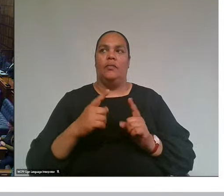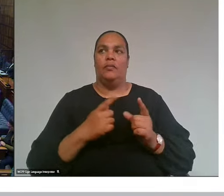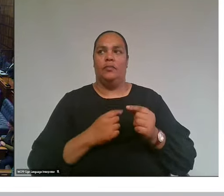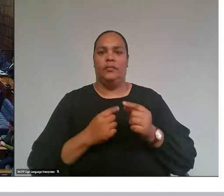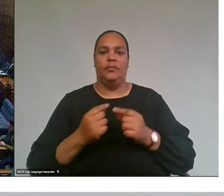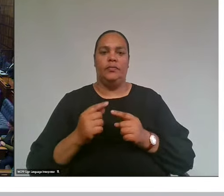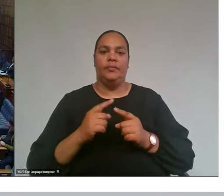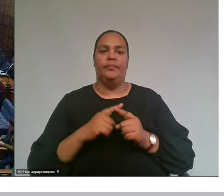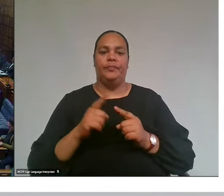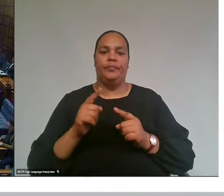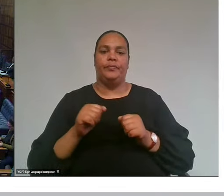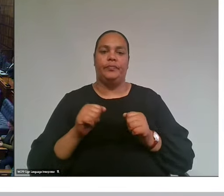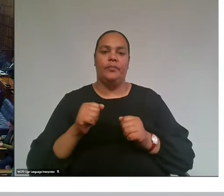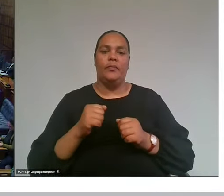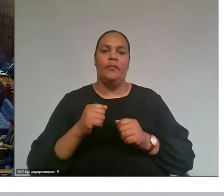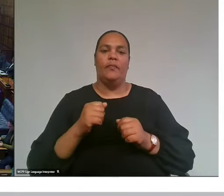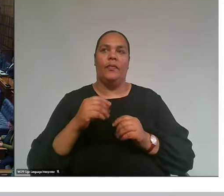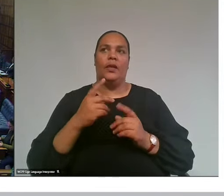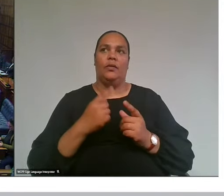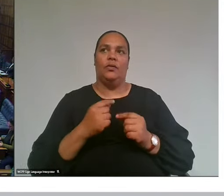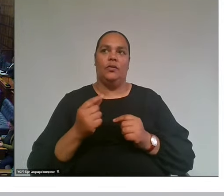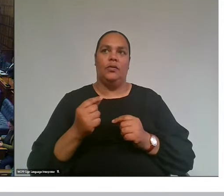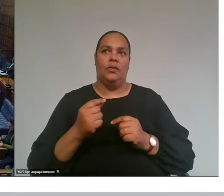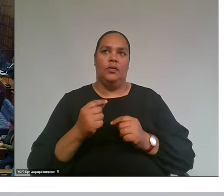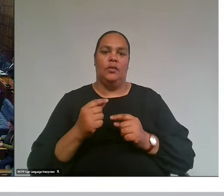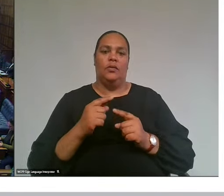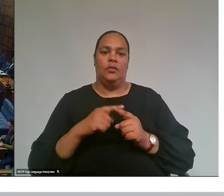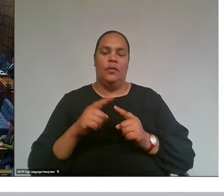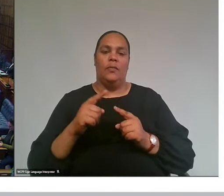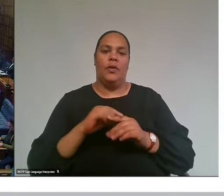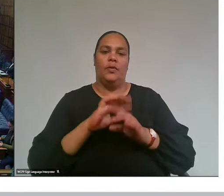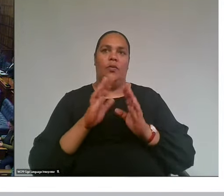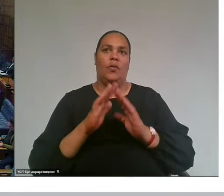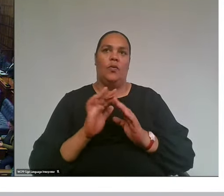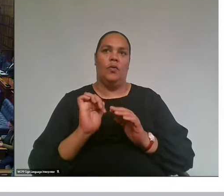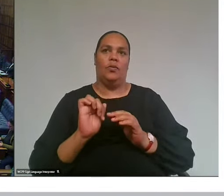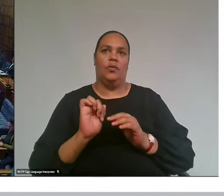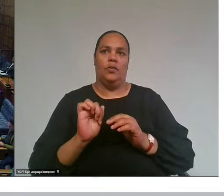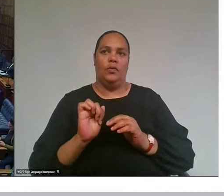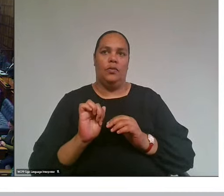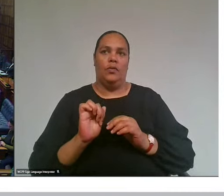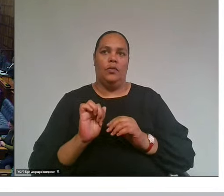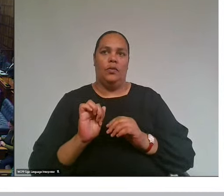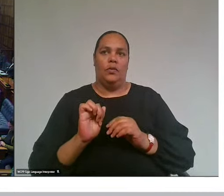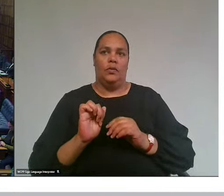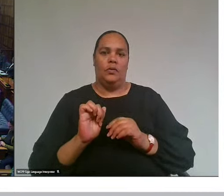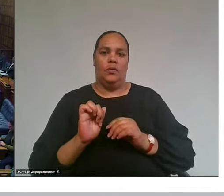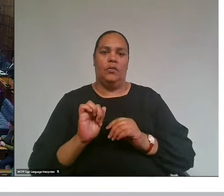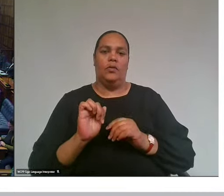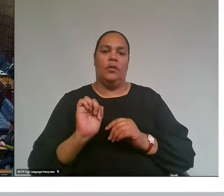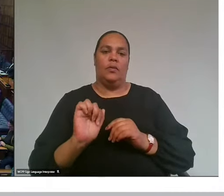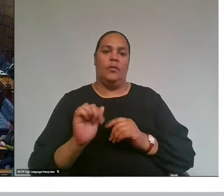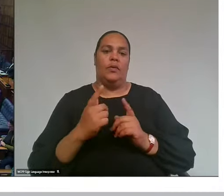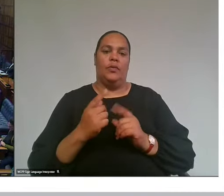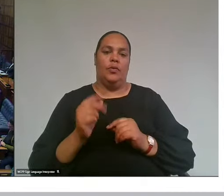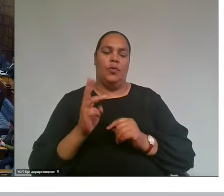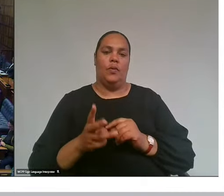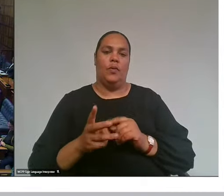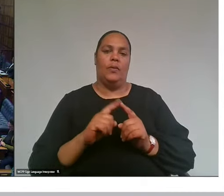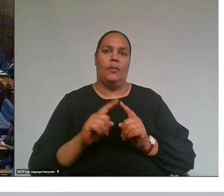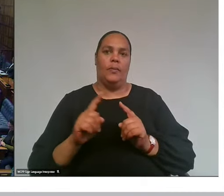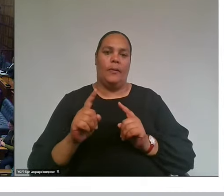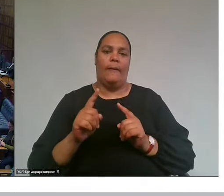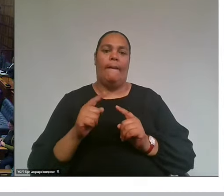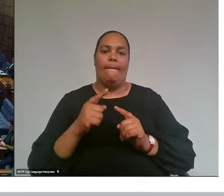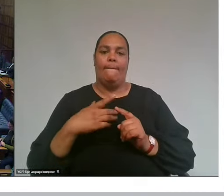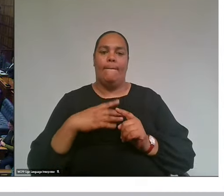the the spatial filter actually crosses all of this the um the priority Focus areas um so I wanted